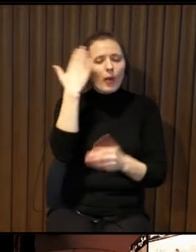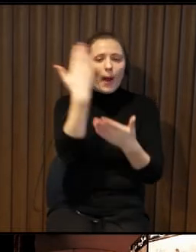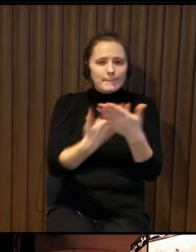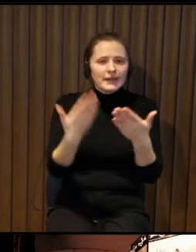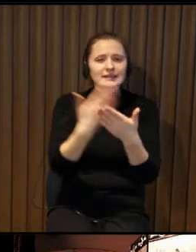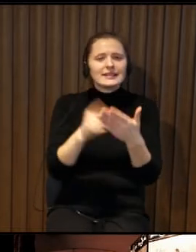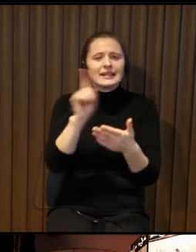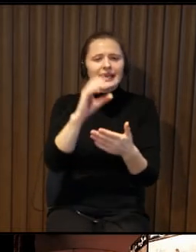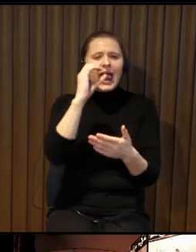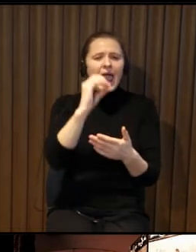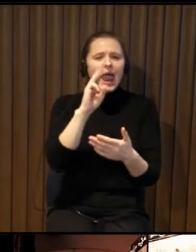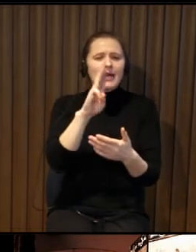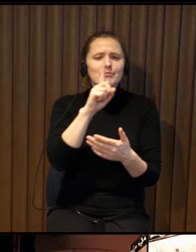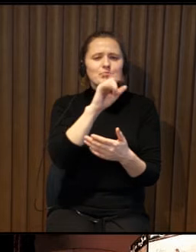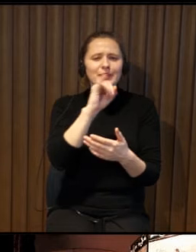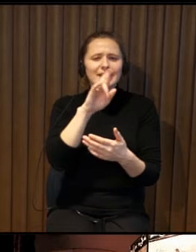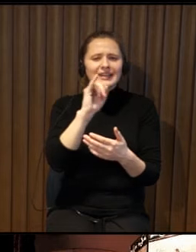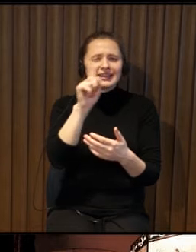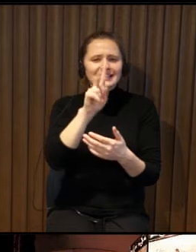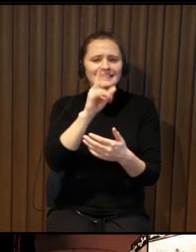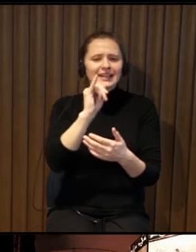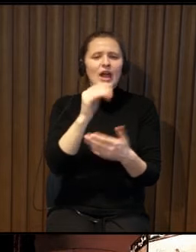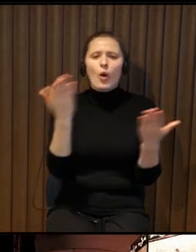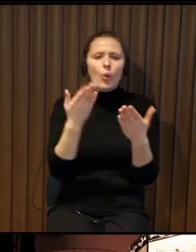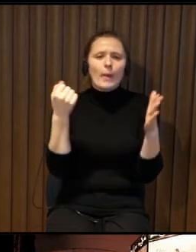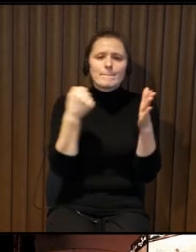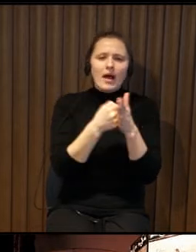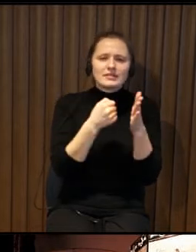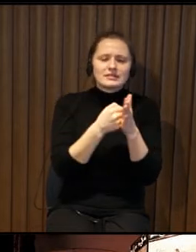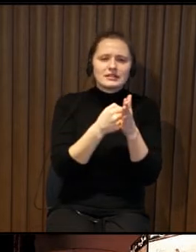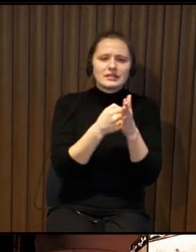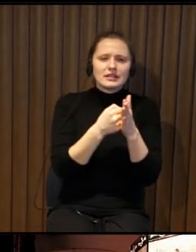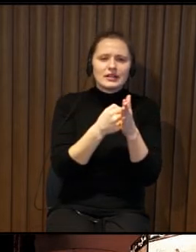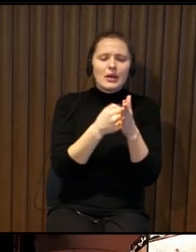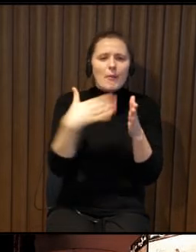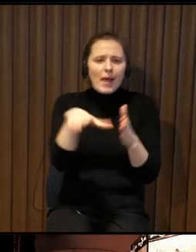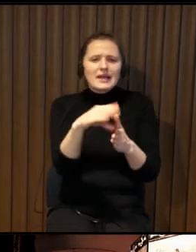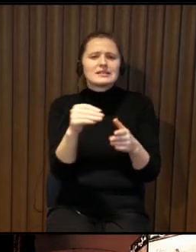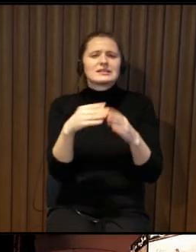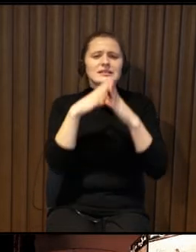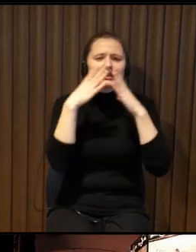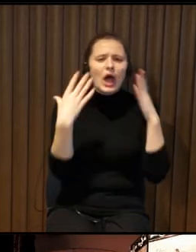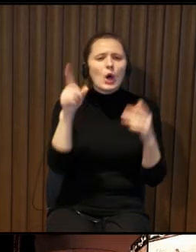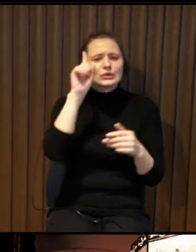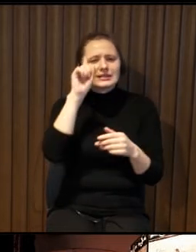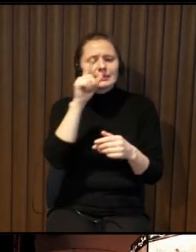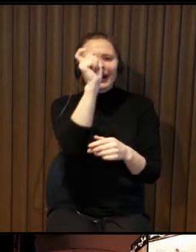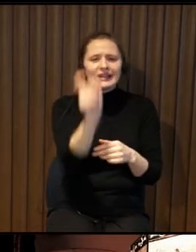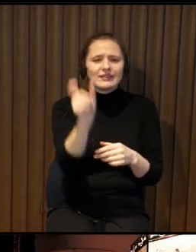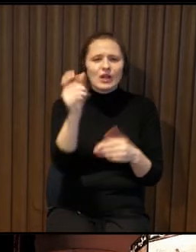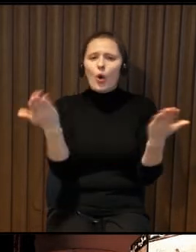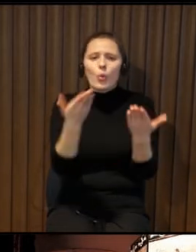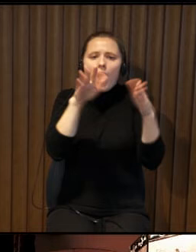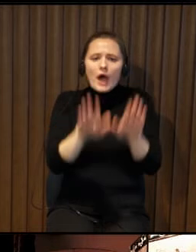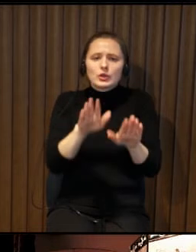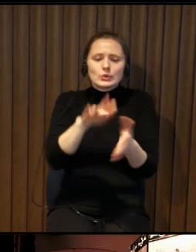quantification, we know quite a bit about individuals in the middle, but we know very, very little about